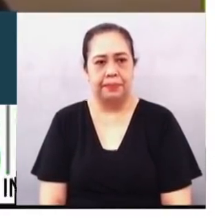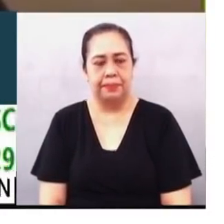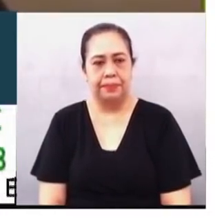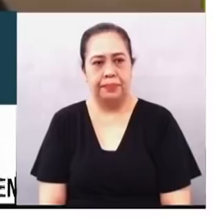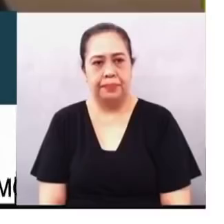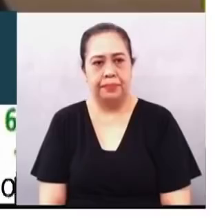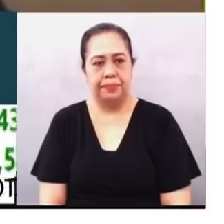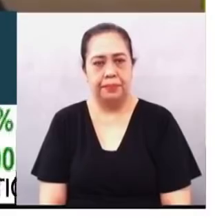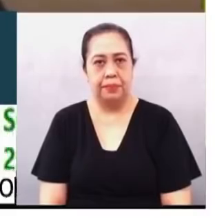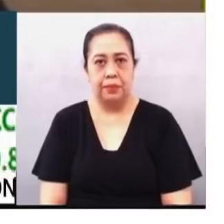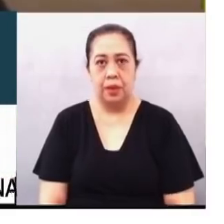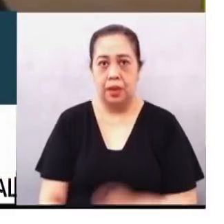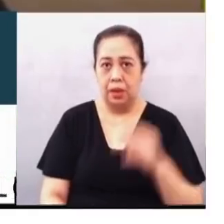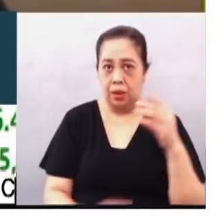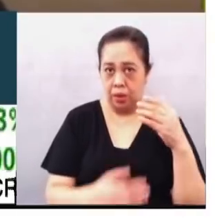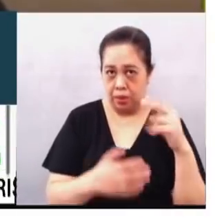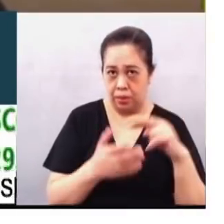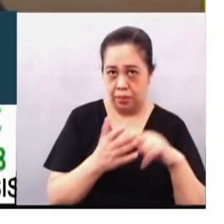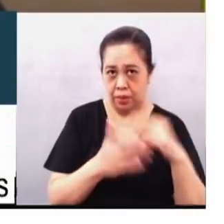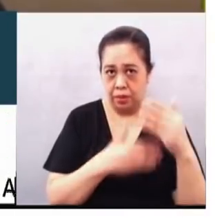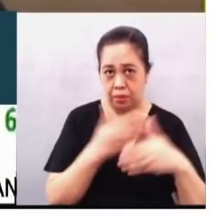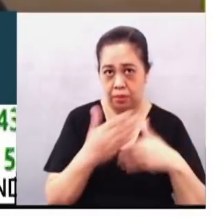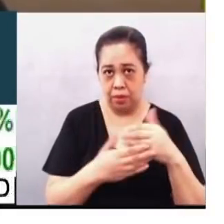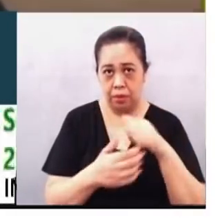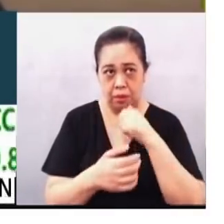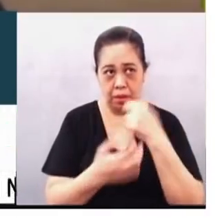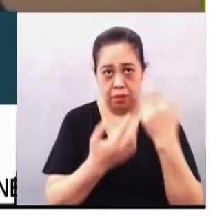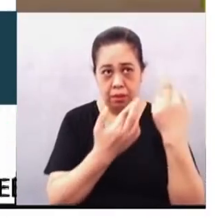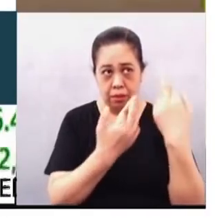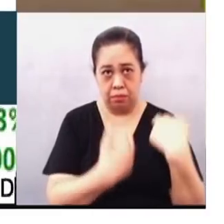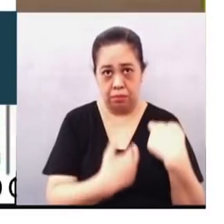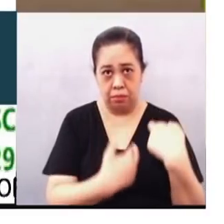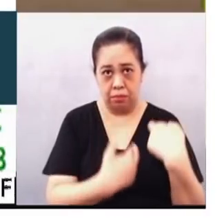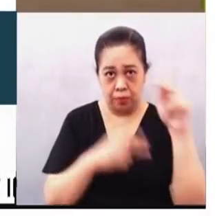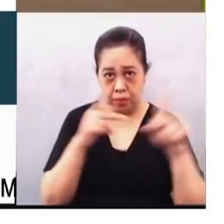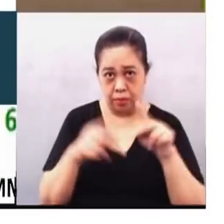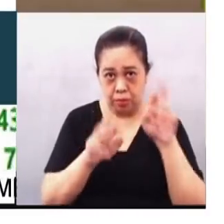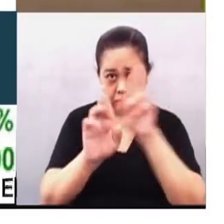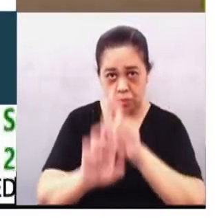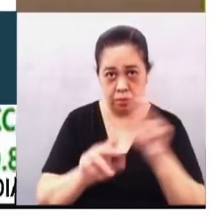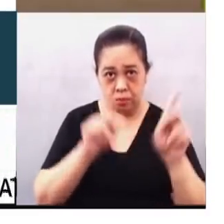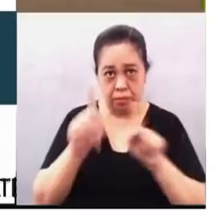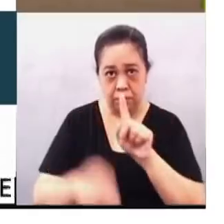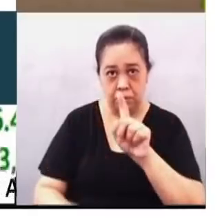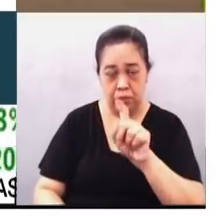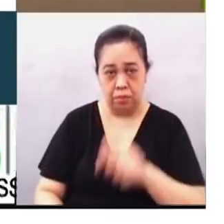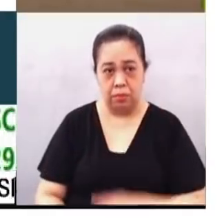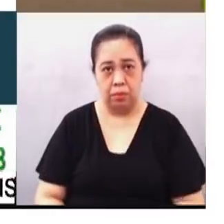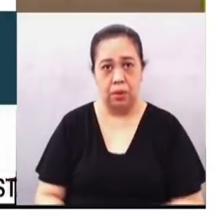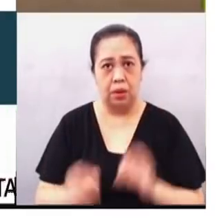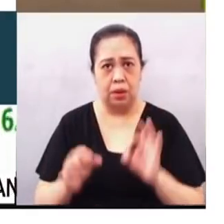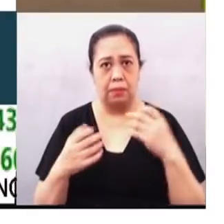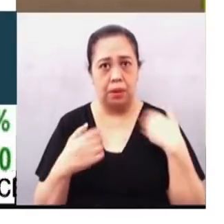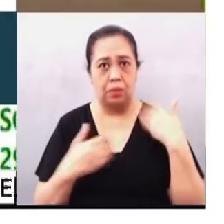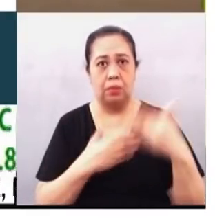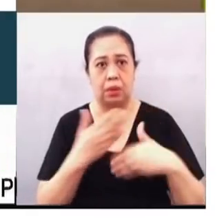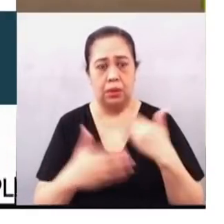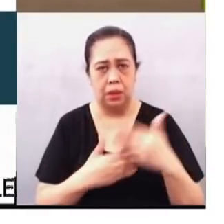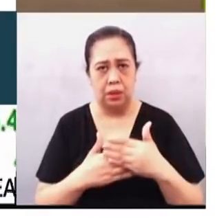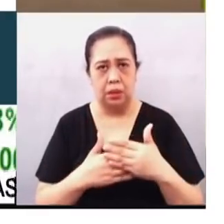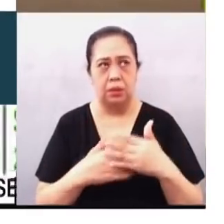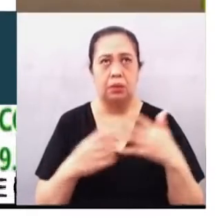Is the process not respectful enough for the people? Kung meron mong process,